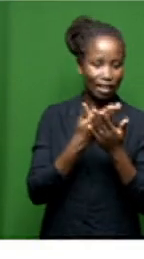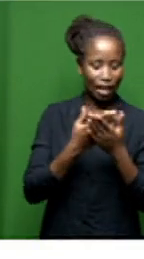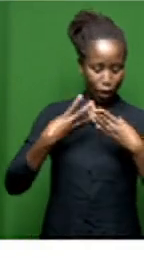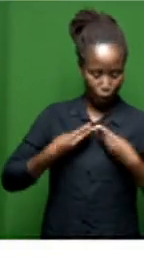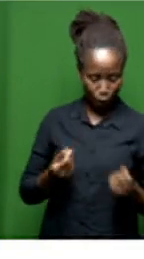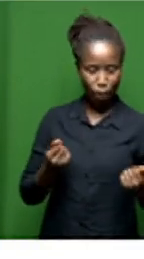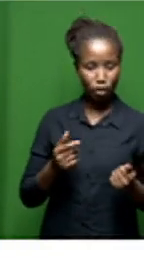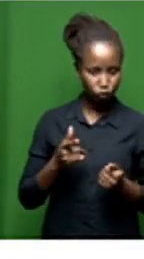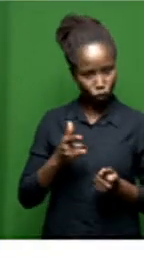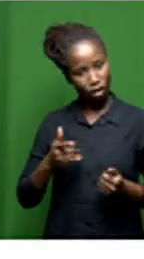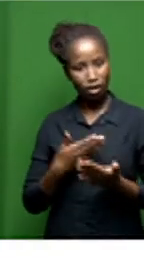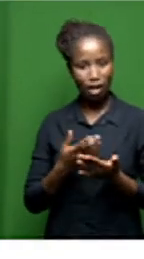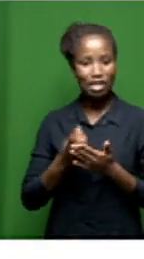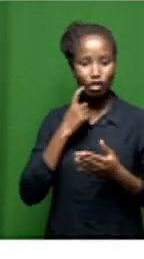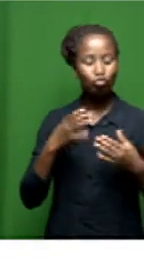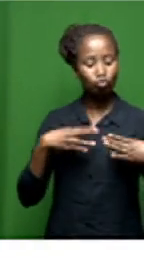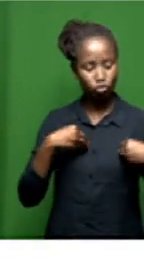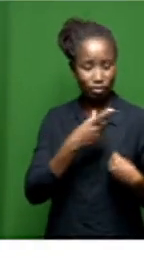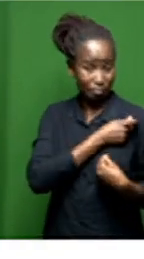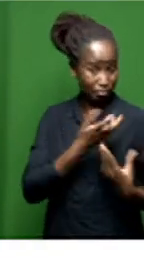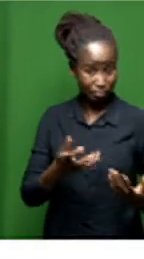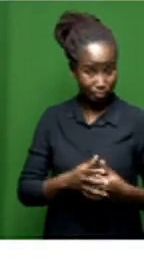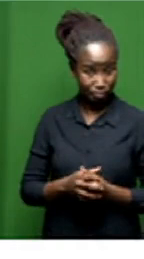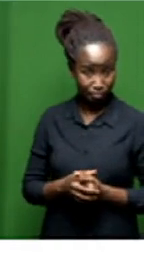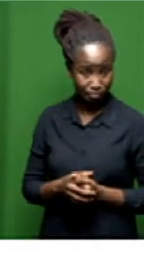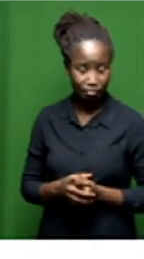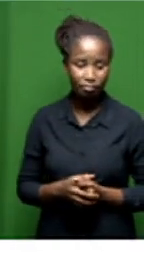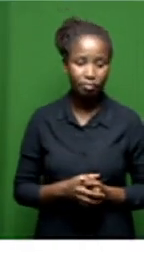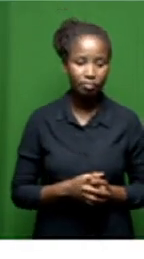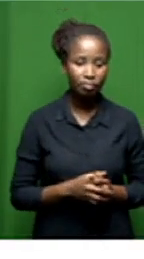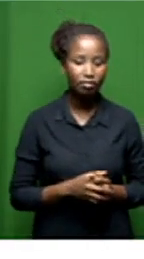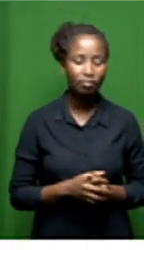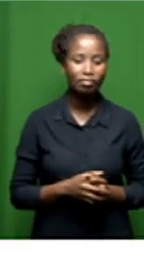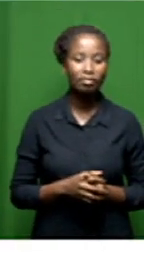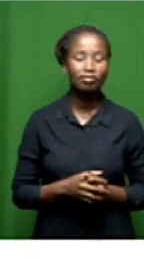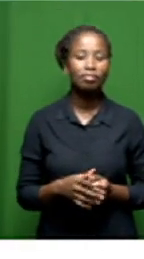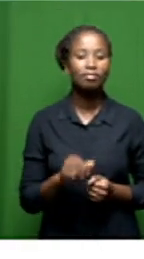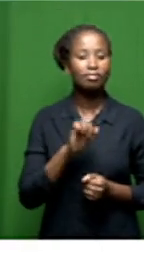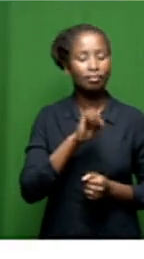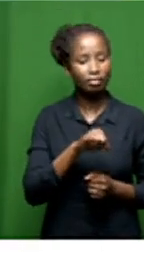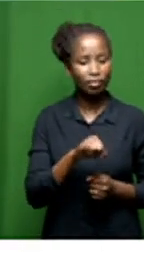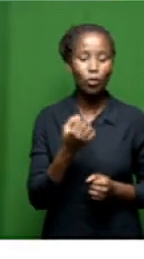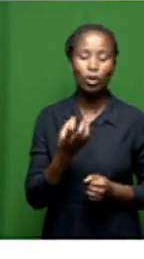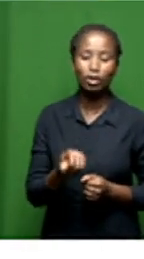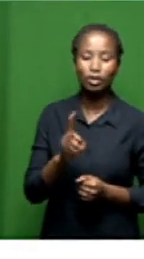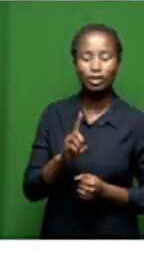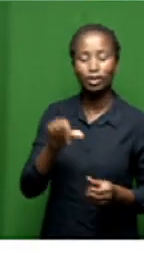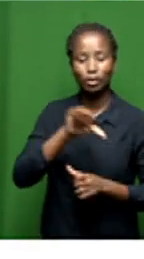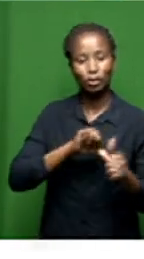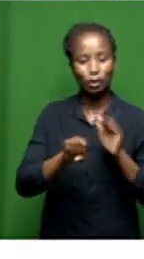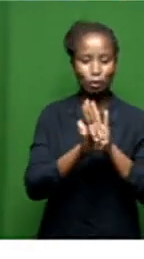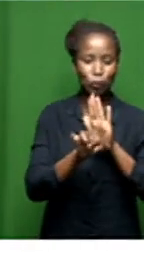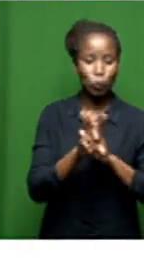moment? You're absolutely right, Sakani. We are fighting another world called social media, and